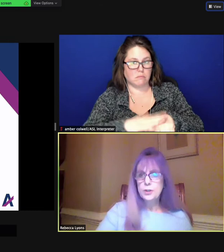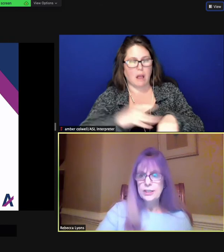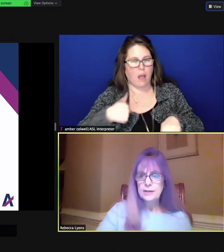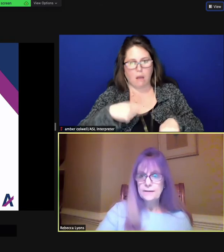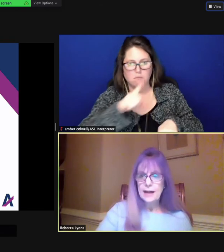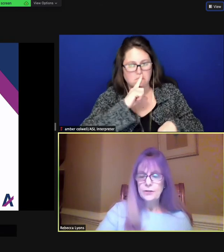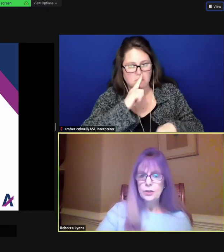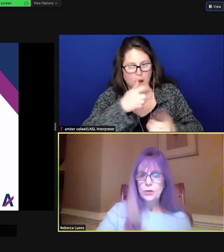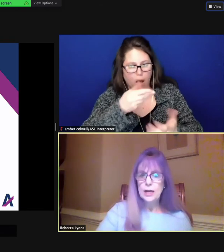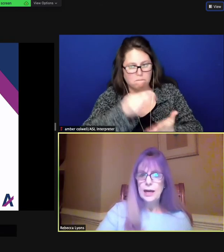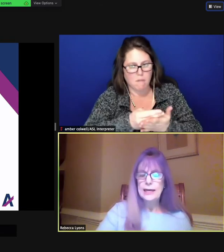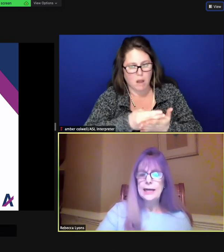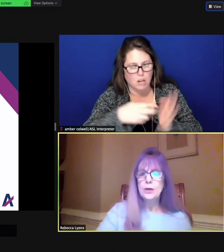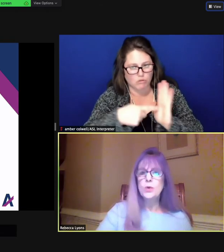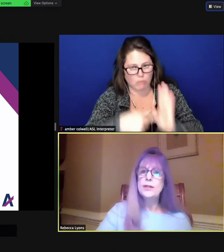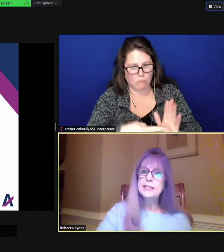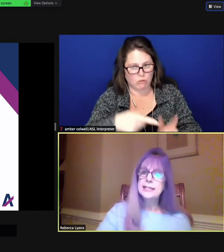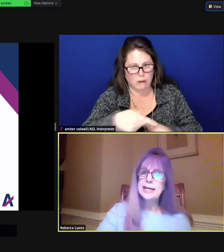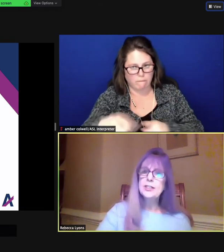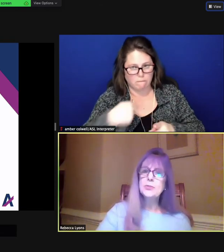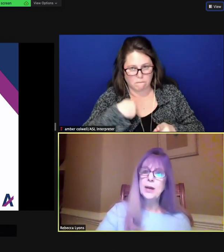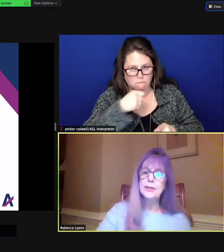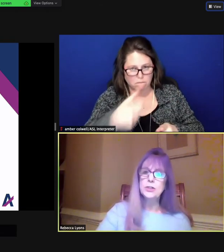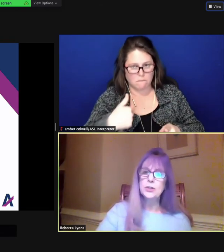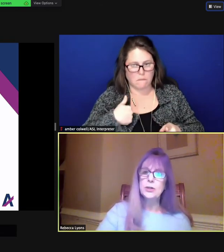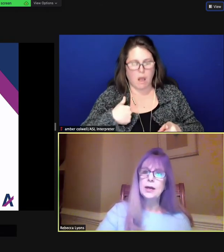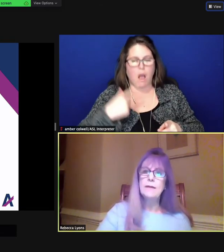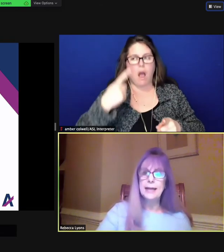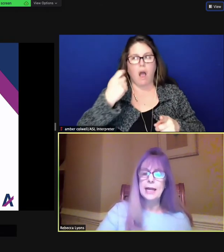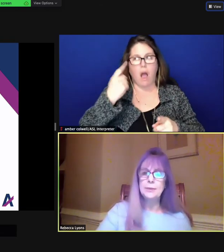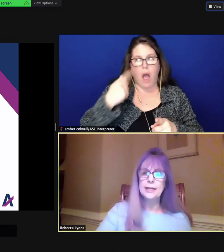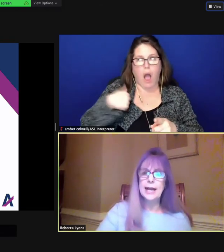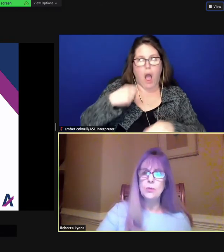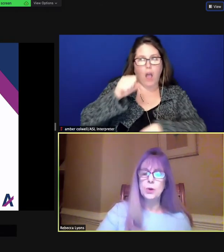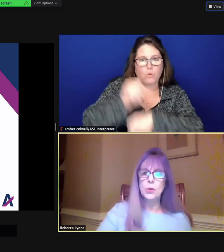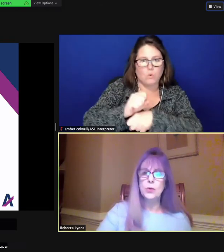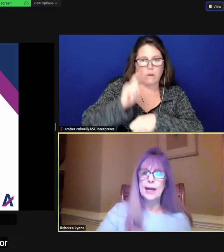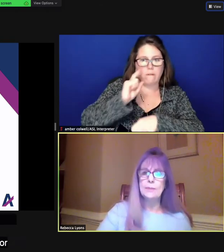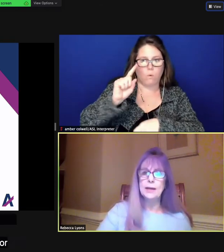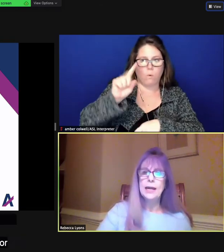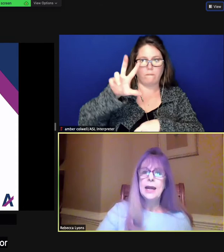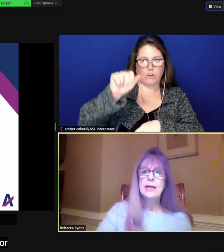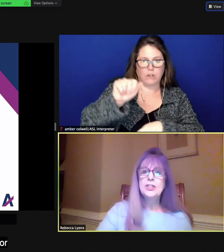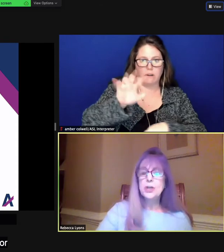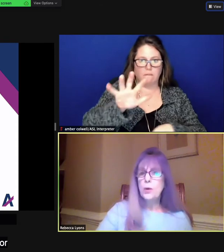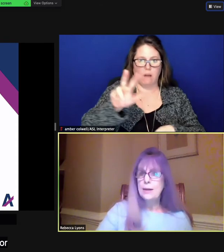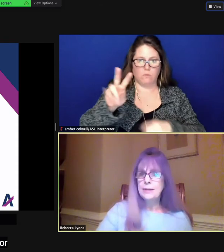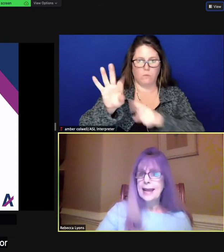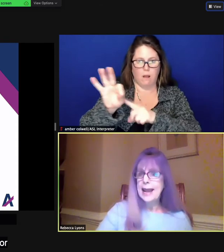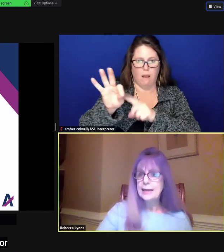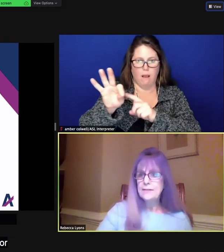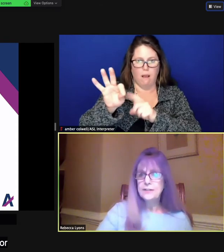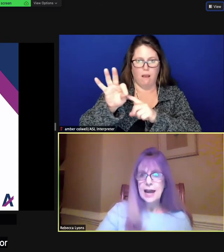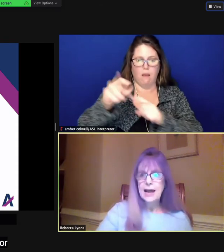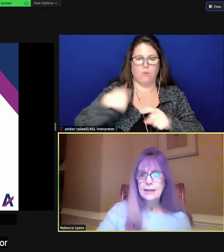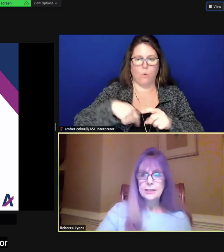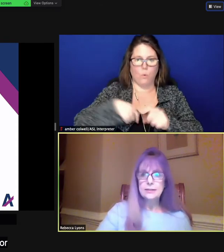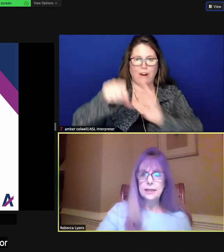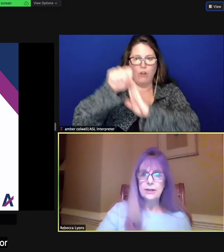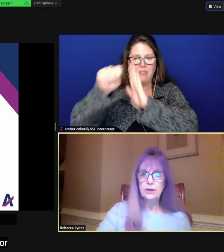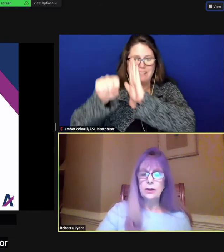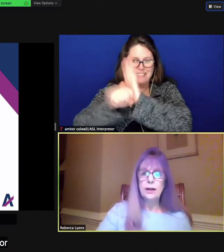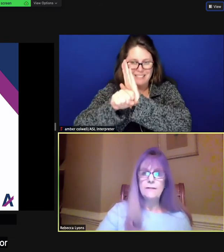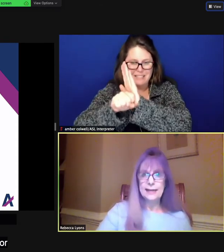for Virginia 529, and we're the state sponsor of the ABLEnow program. So I can't give